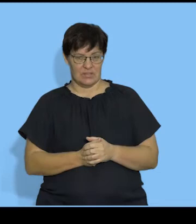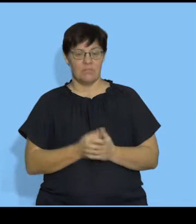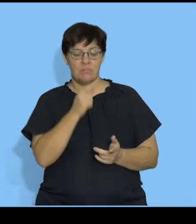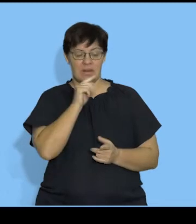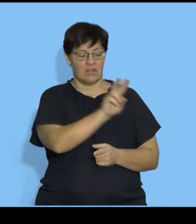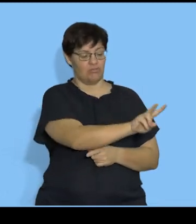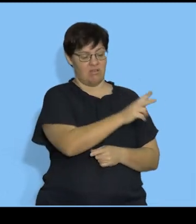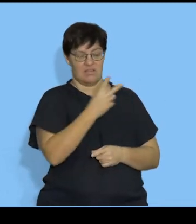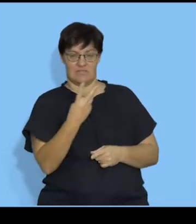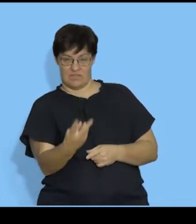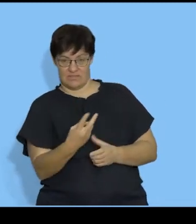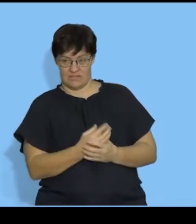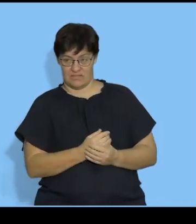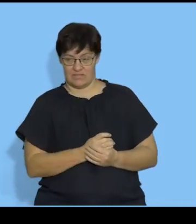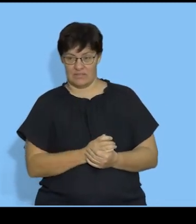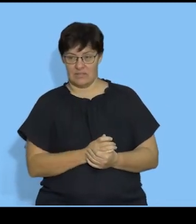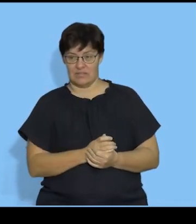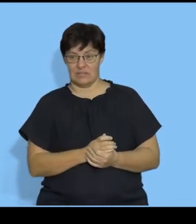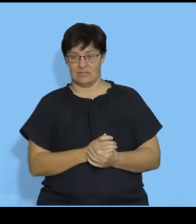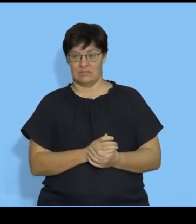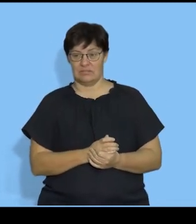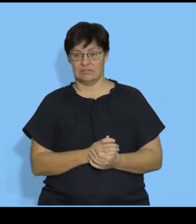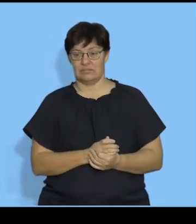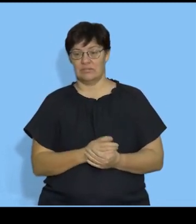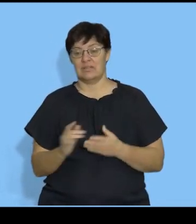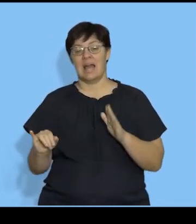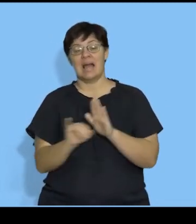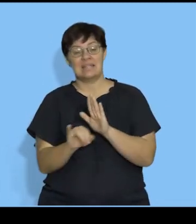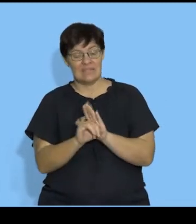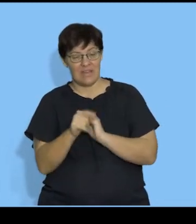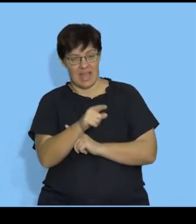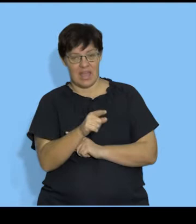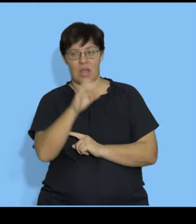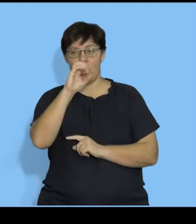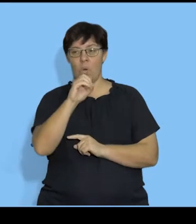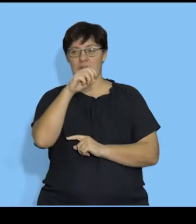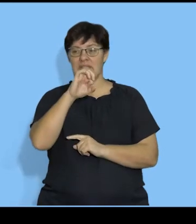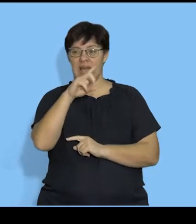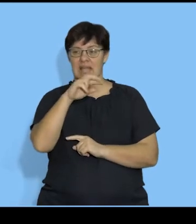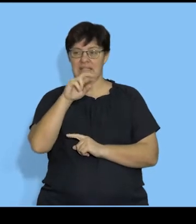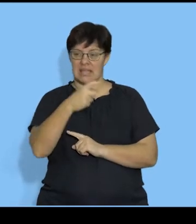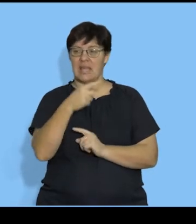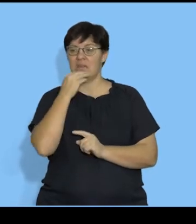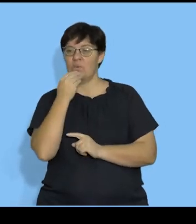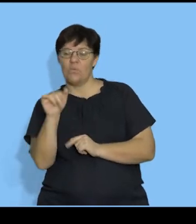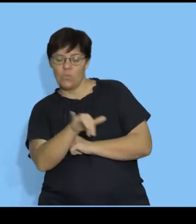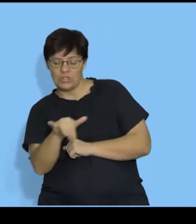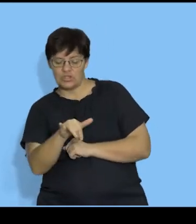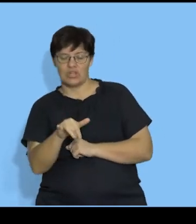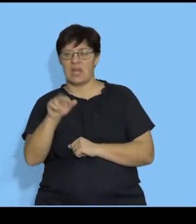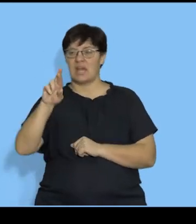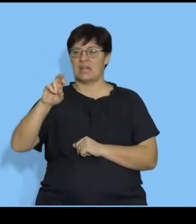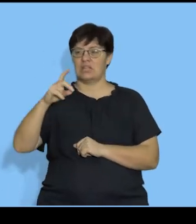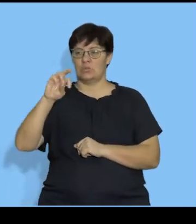Okay, and then again, identify the oxidizing agent and the reducing agent. So this substance